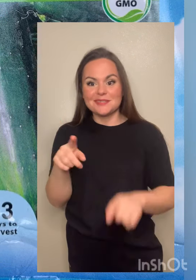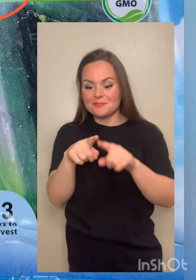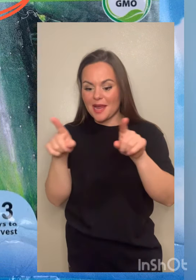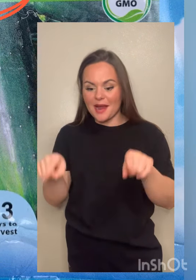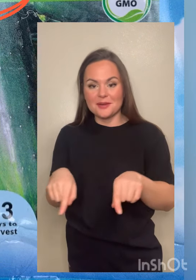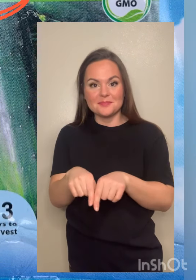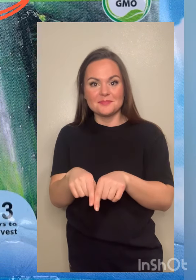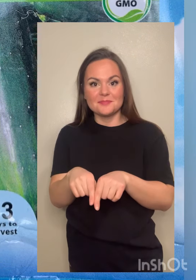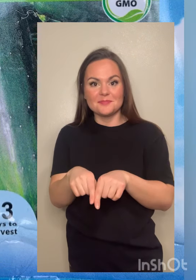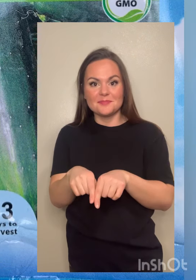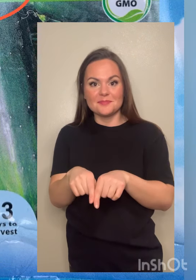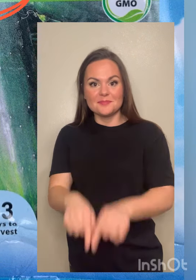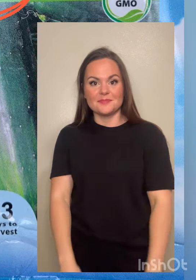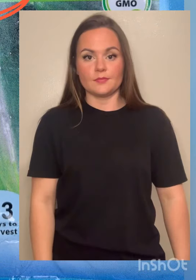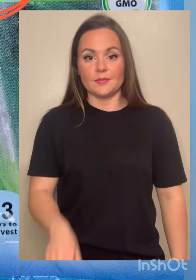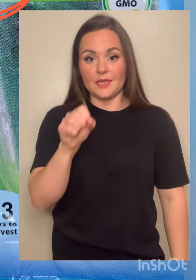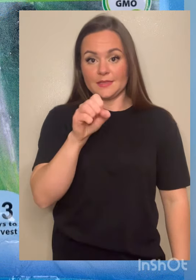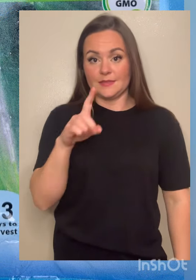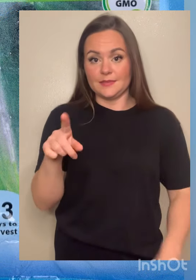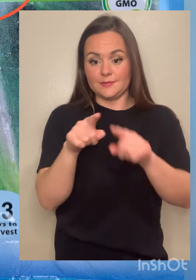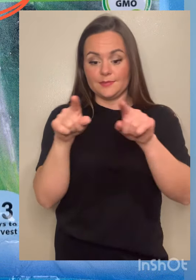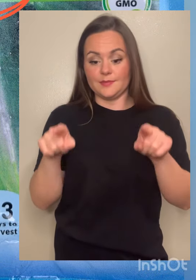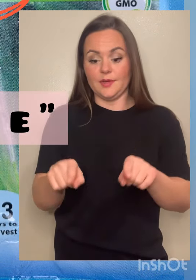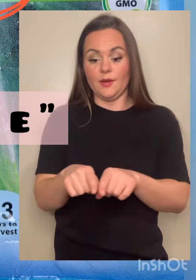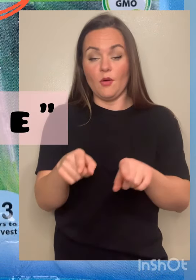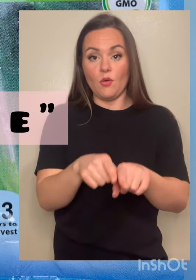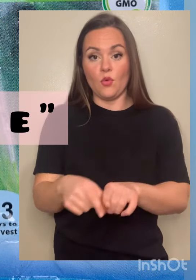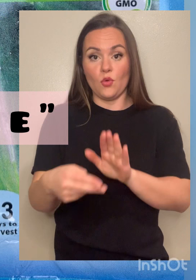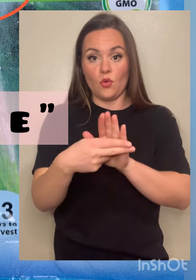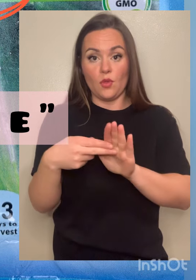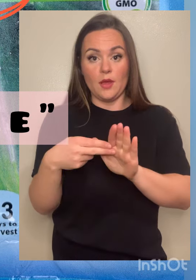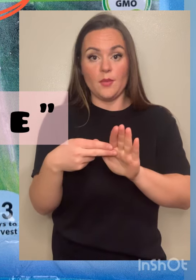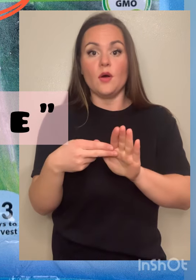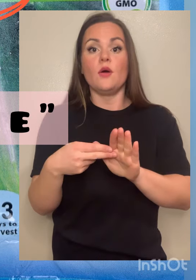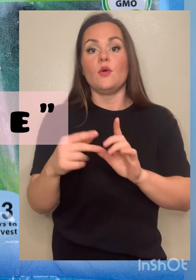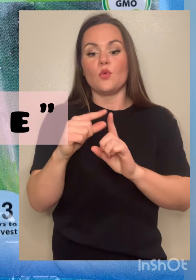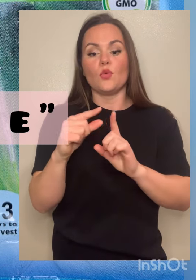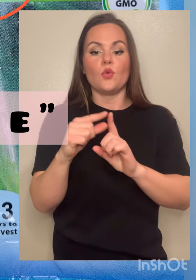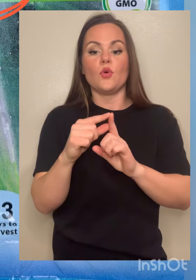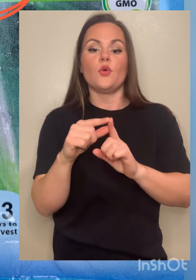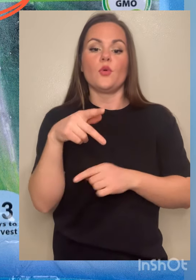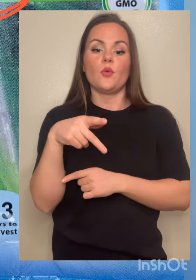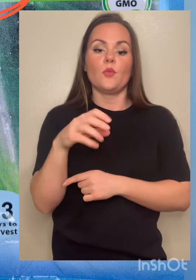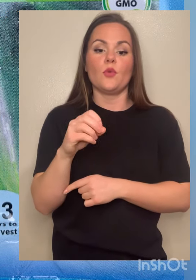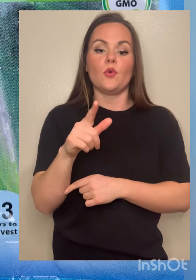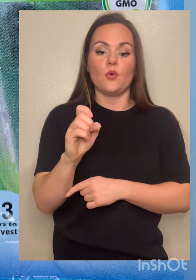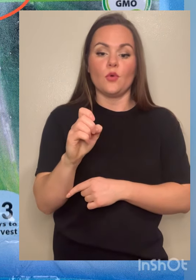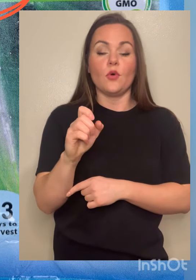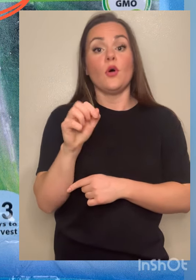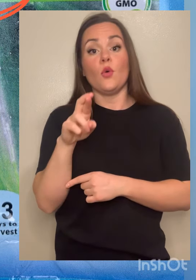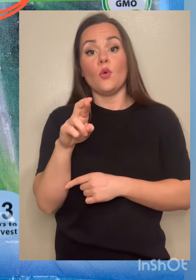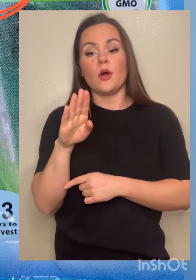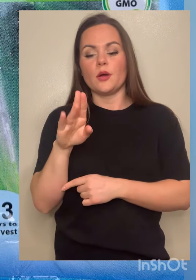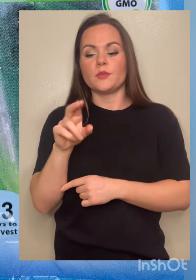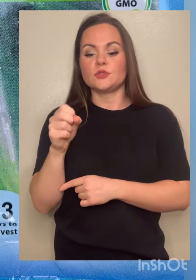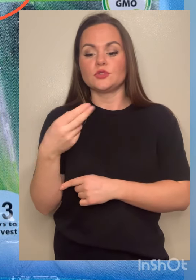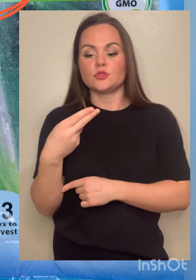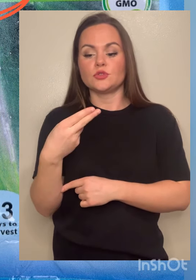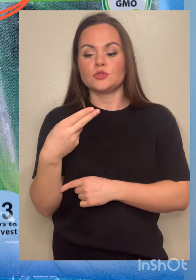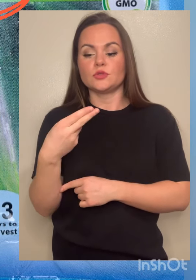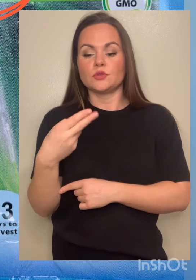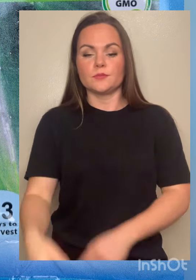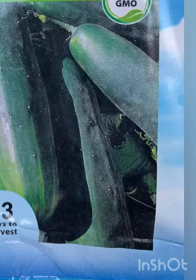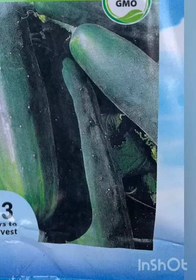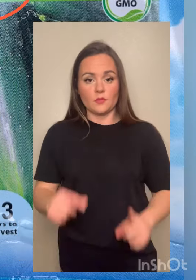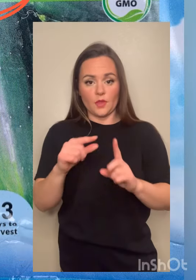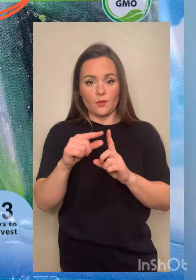Seed packets might also mention the word pole or bush. Pole means that the plant is going to need